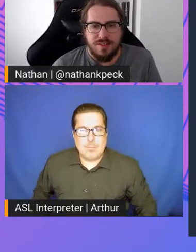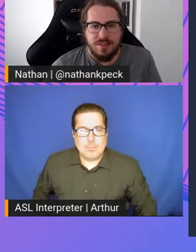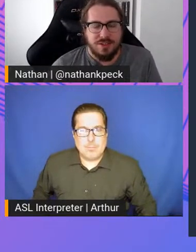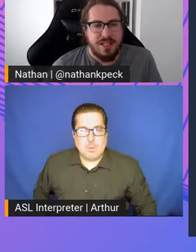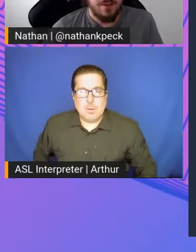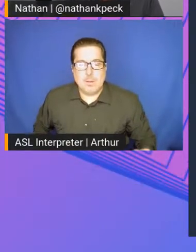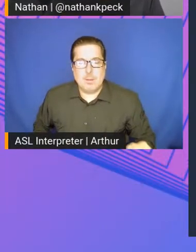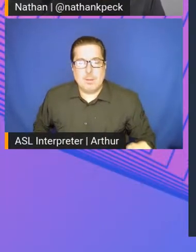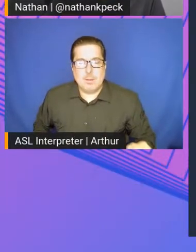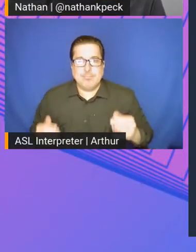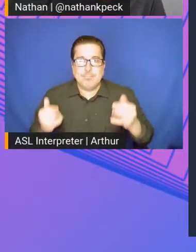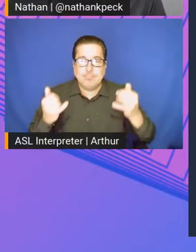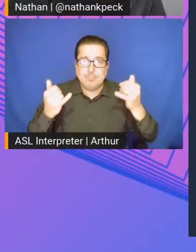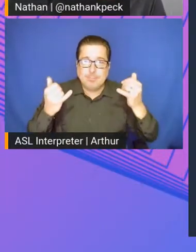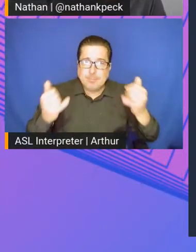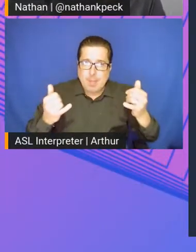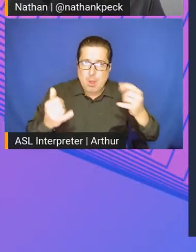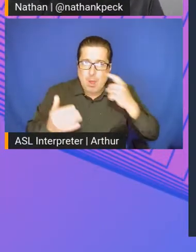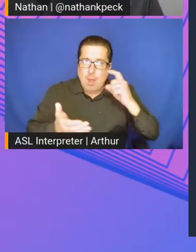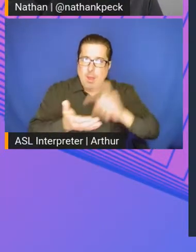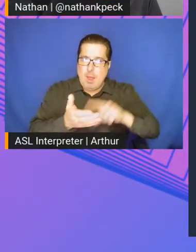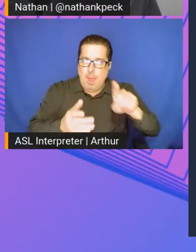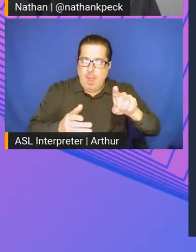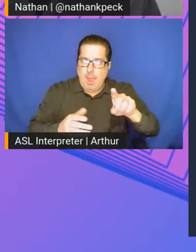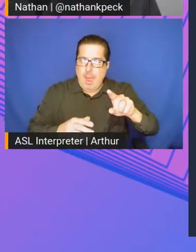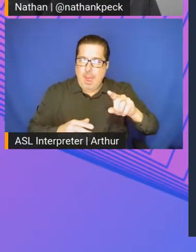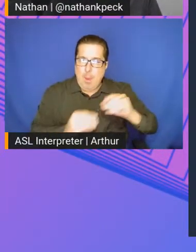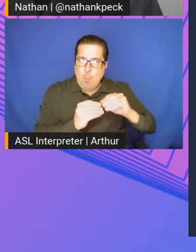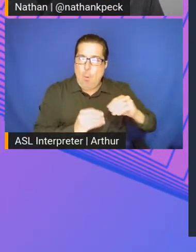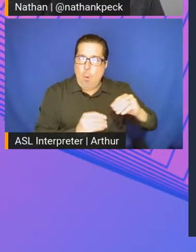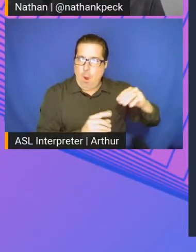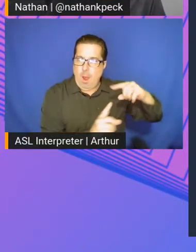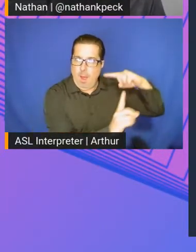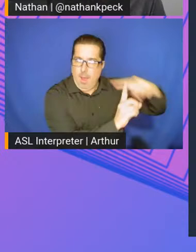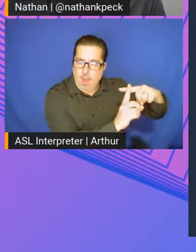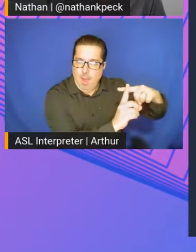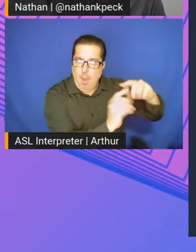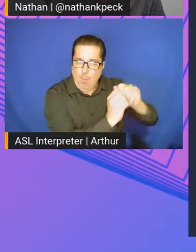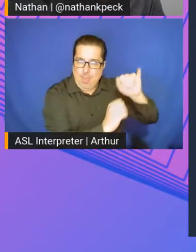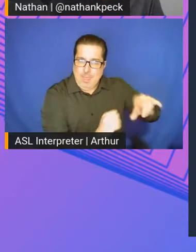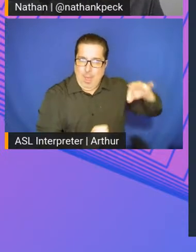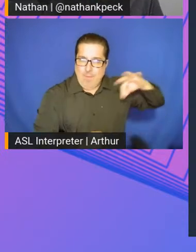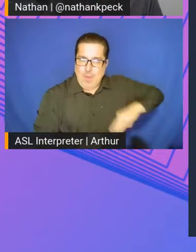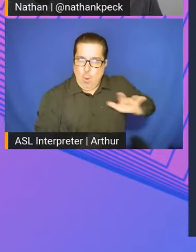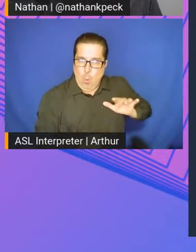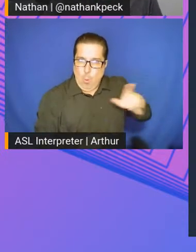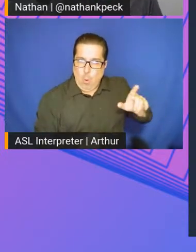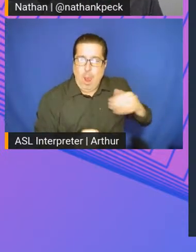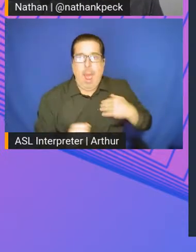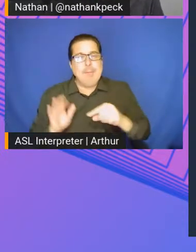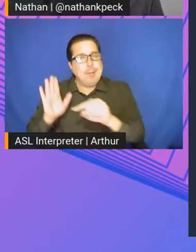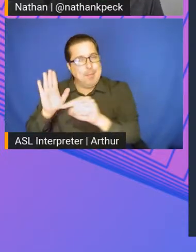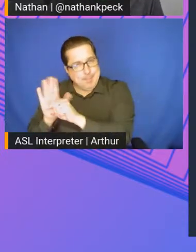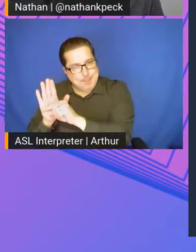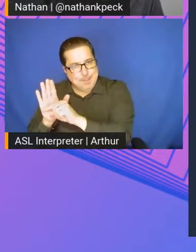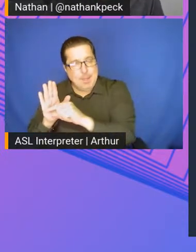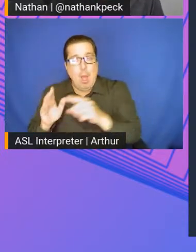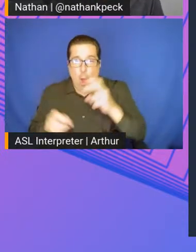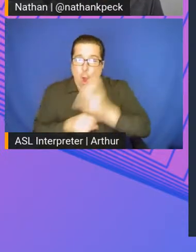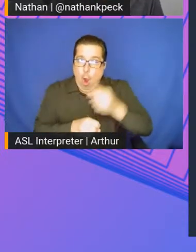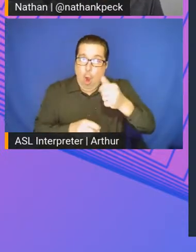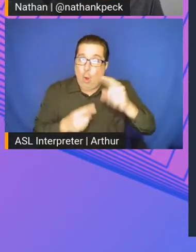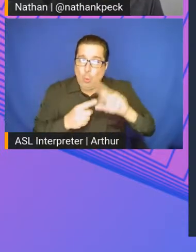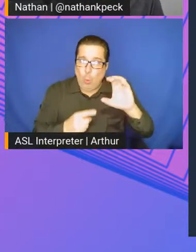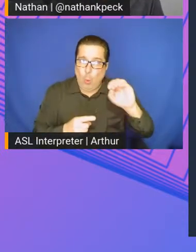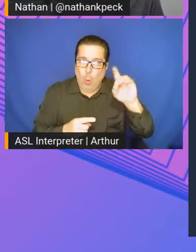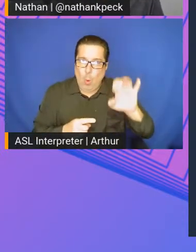Now, there's definitely advantages to this approach, but there's also some downsides. For one, it's a little bit harder to code this. It's